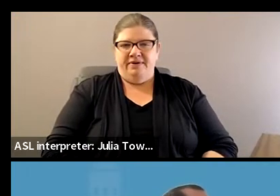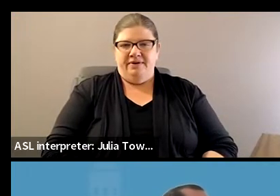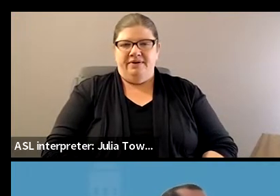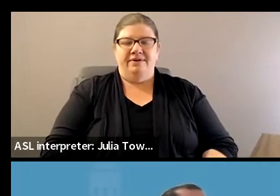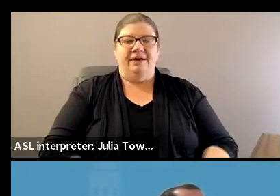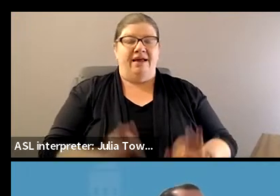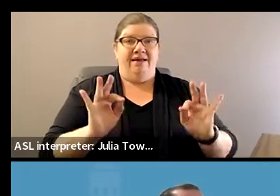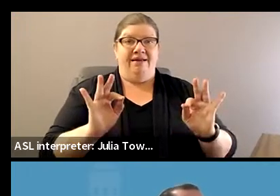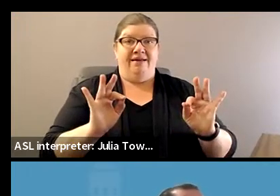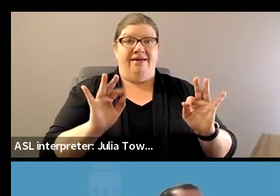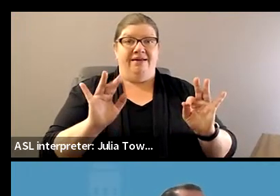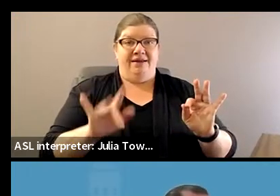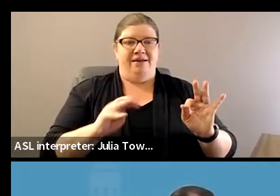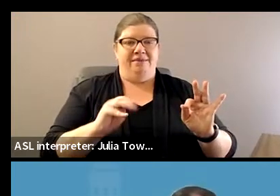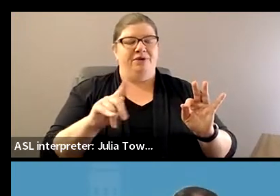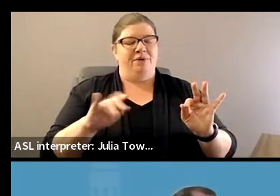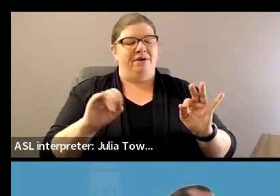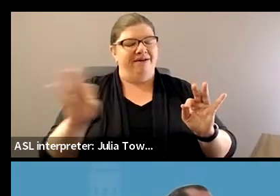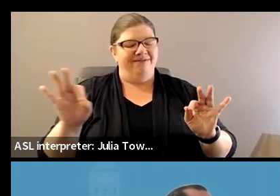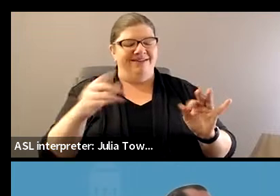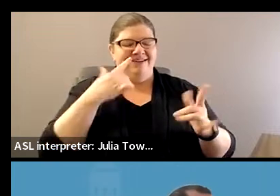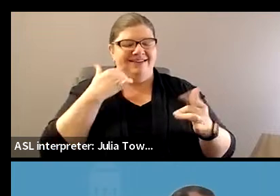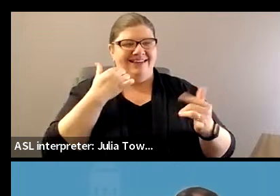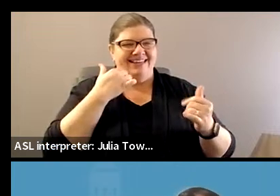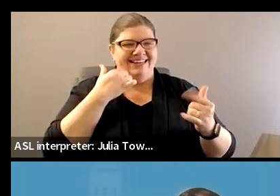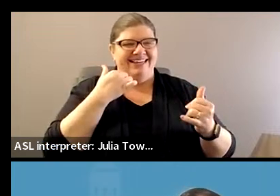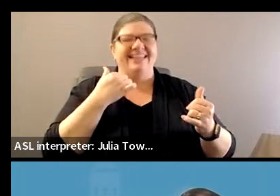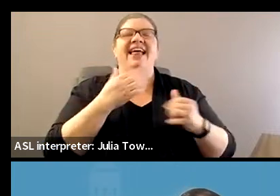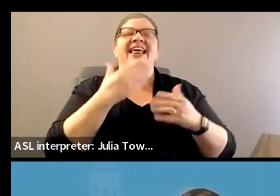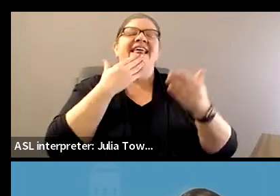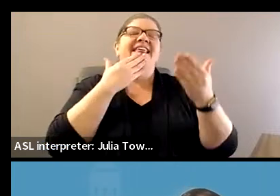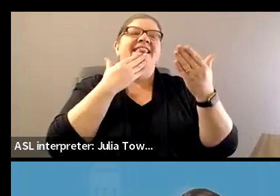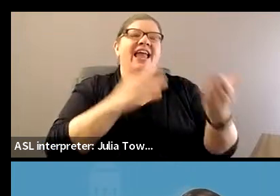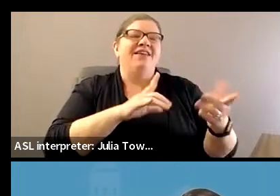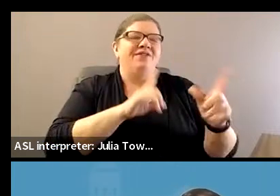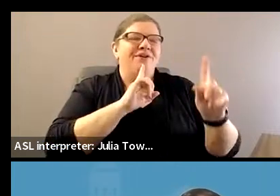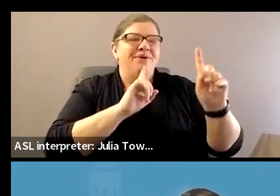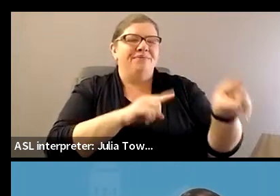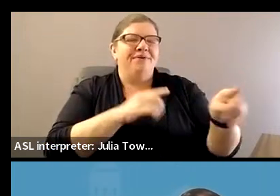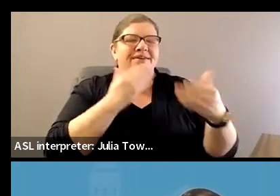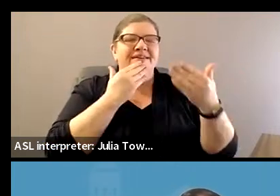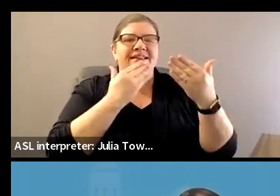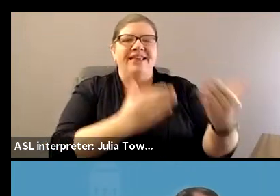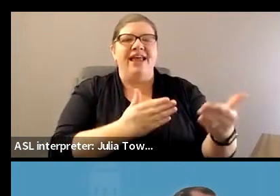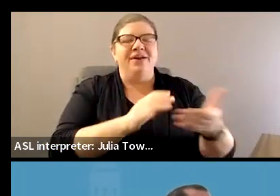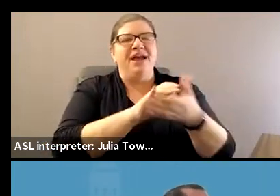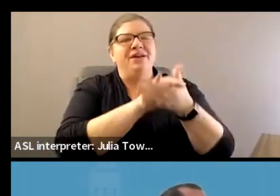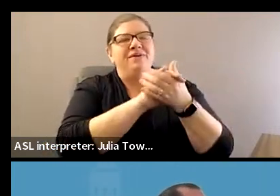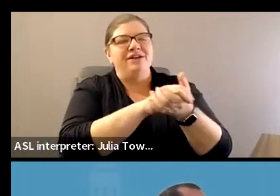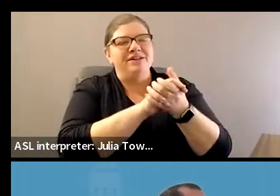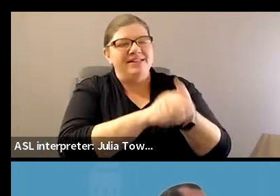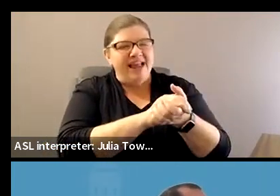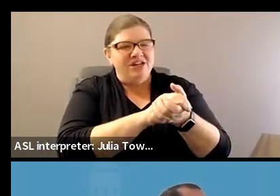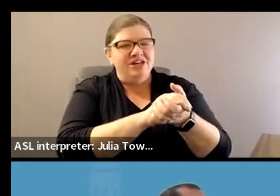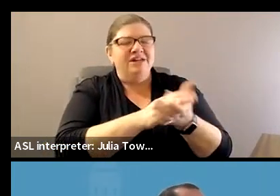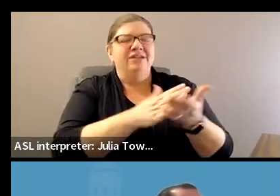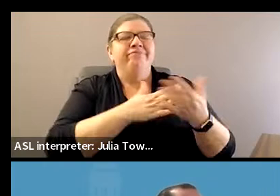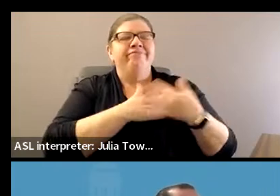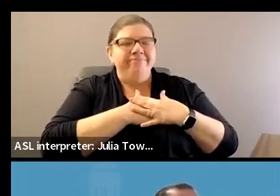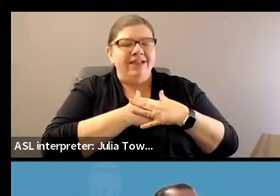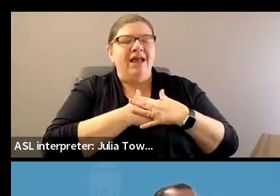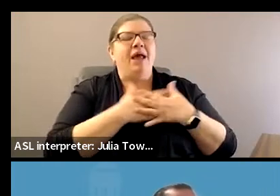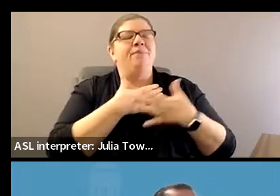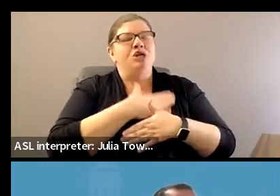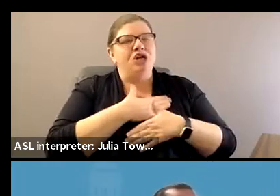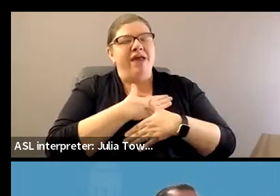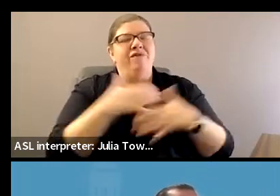Okay. Thank you, Dr. Faldo, for your report, and certainly congratulations and heartfelt appreciation for the Heroes